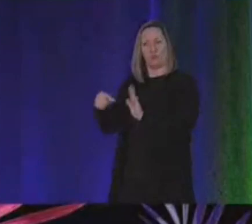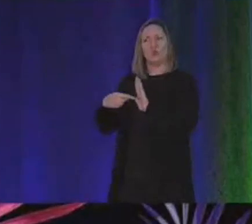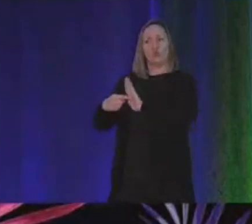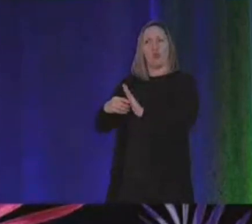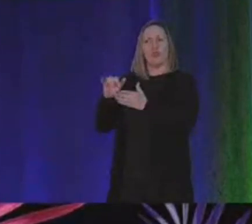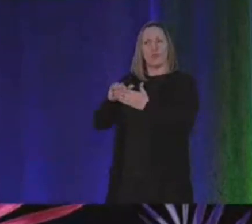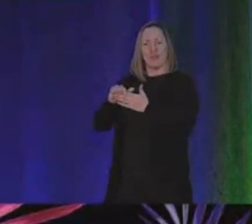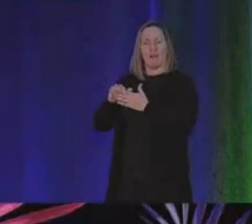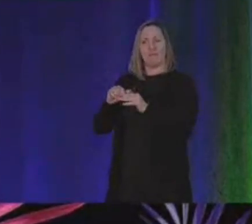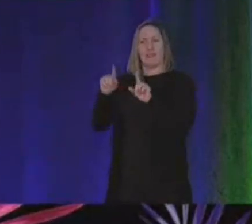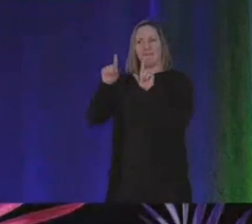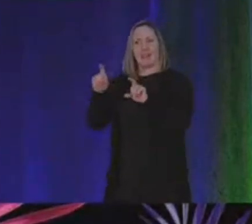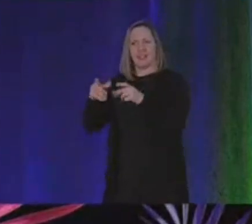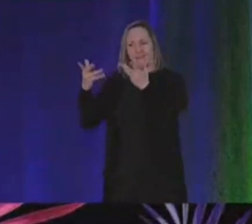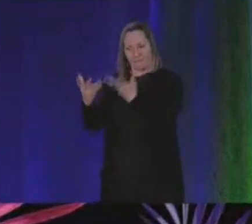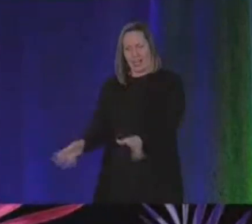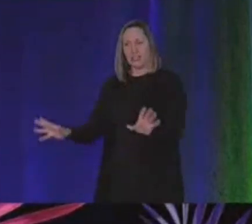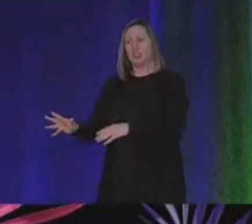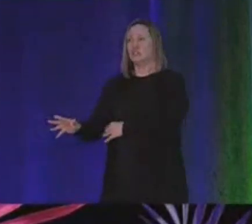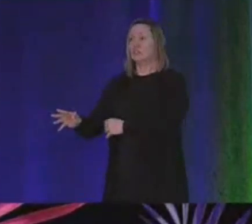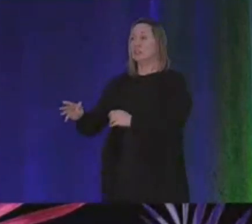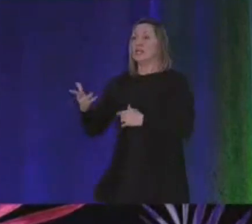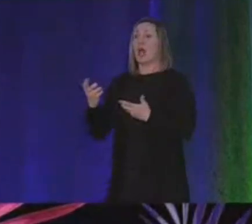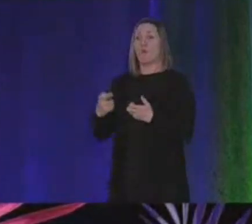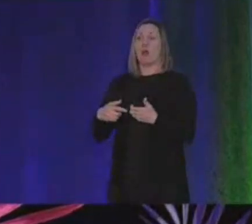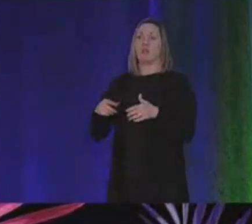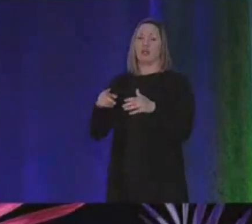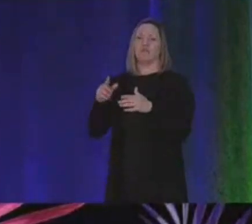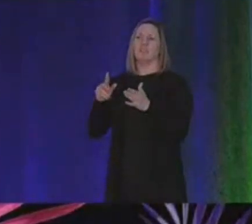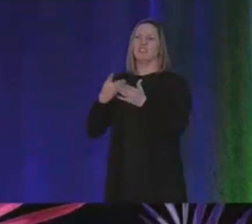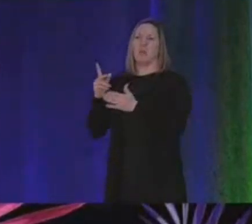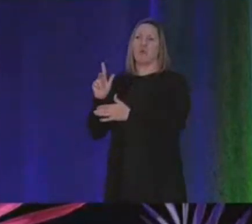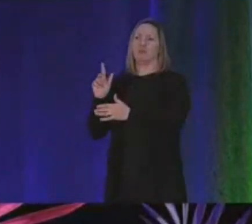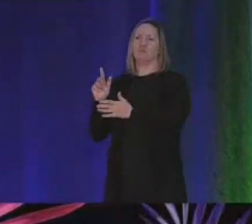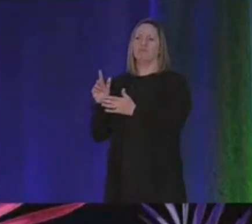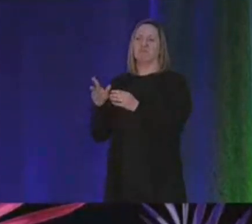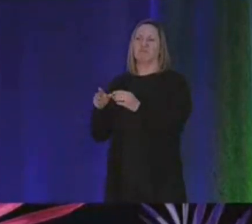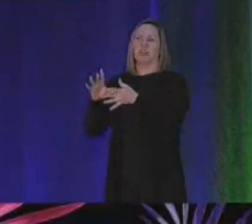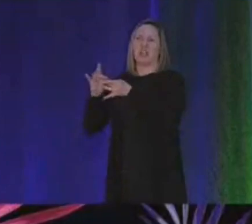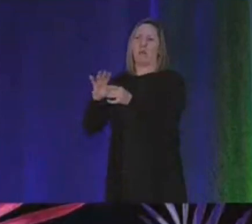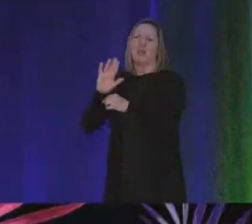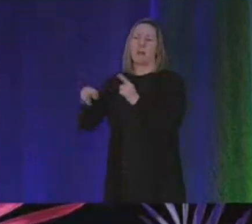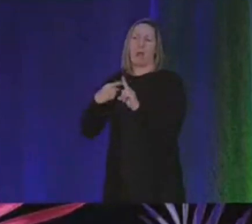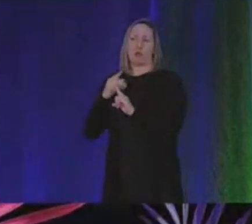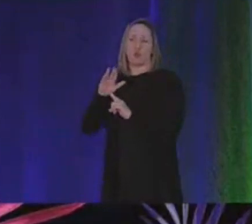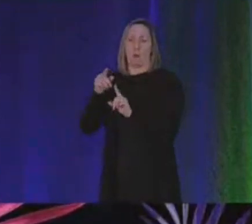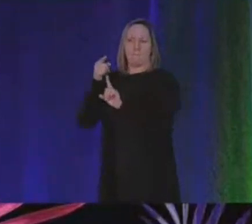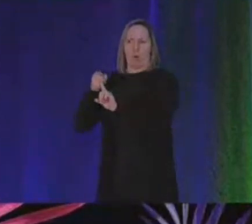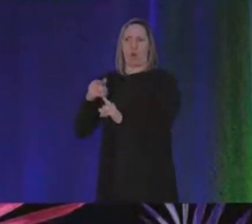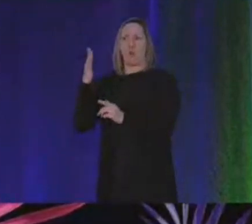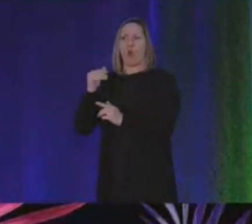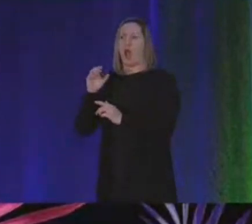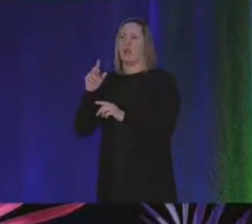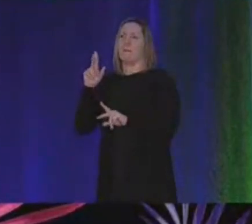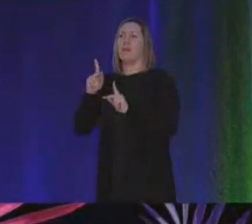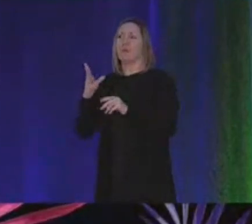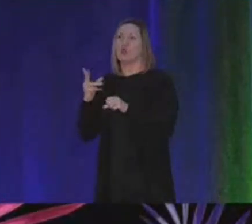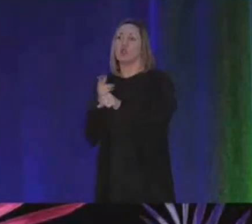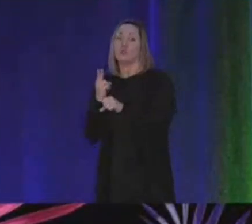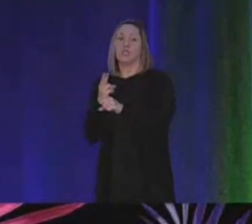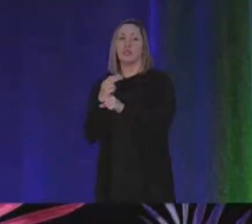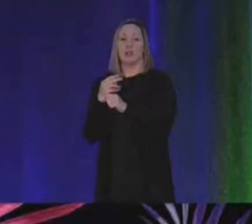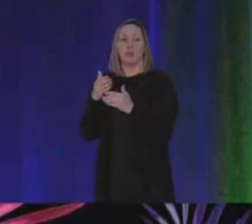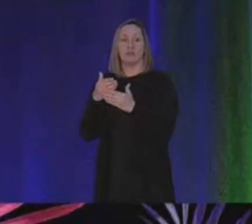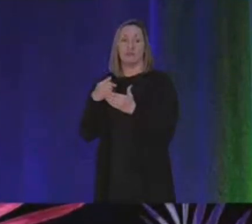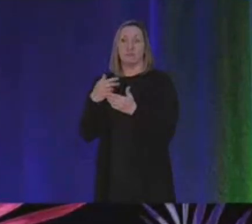steps have been completed. And I just want to kind of double click into your point that you just said about why stakeholders are kind of embracing